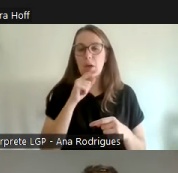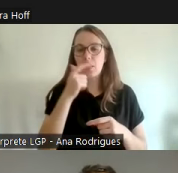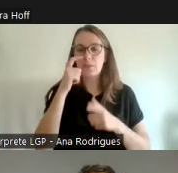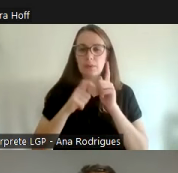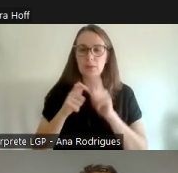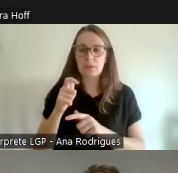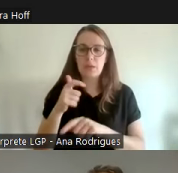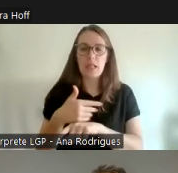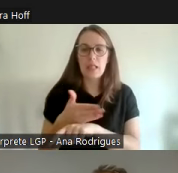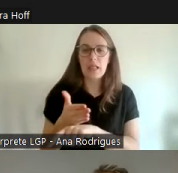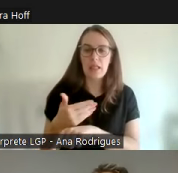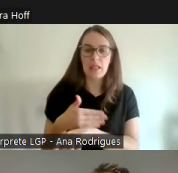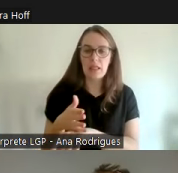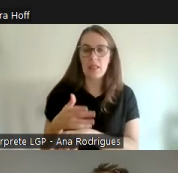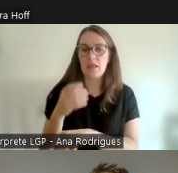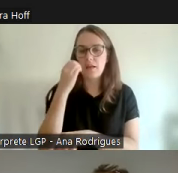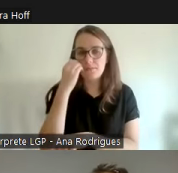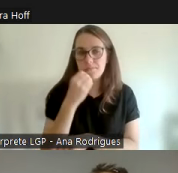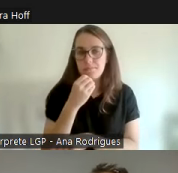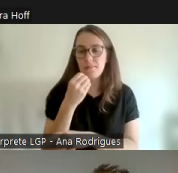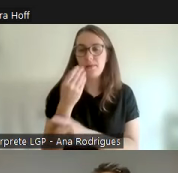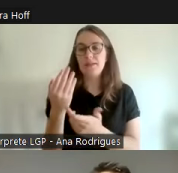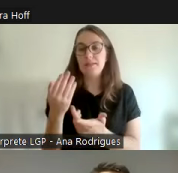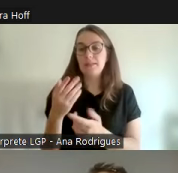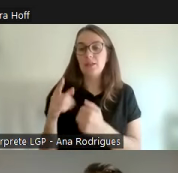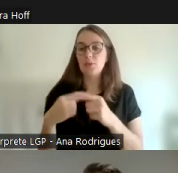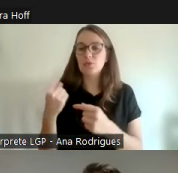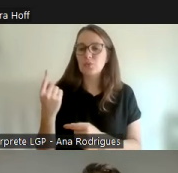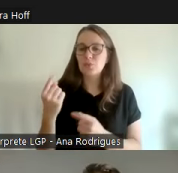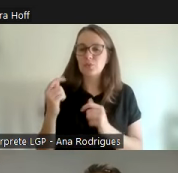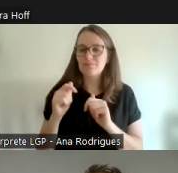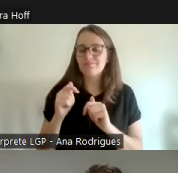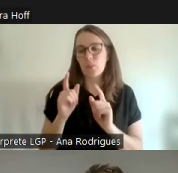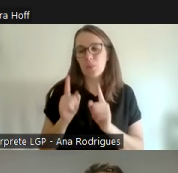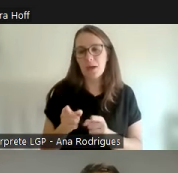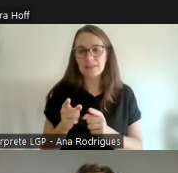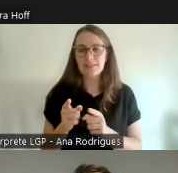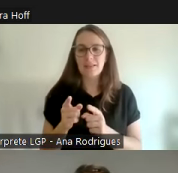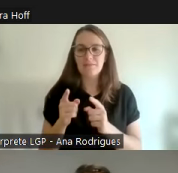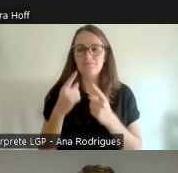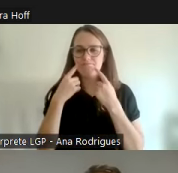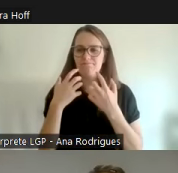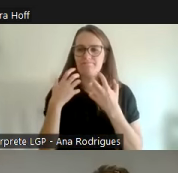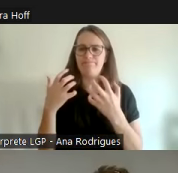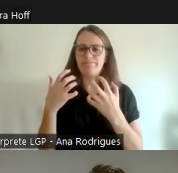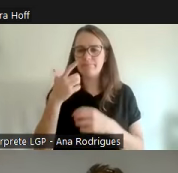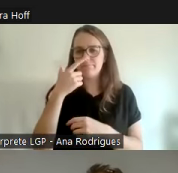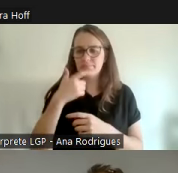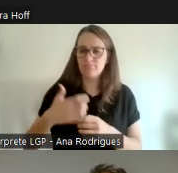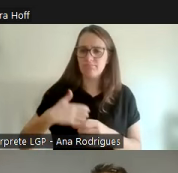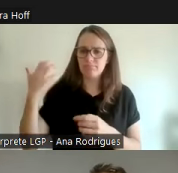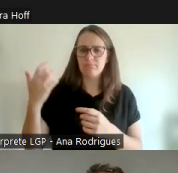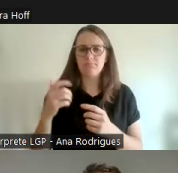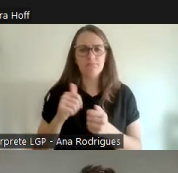coming late, and then it goes into an overt resistance, so that people start to strike or they separate,